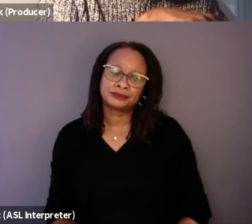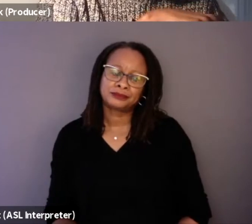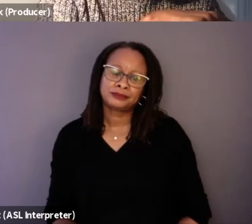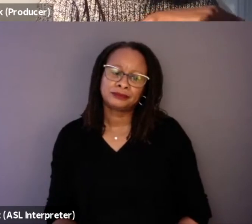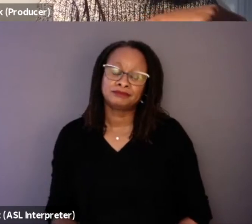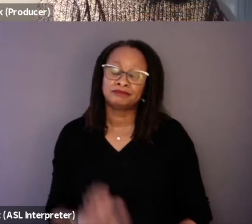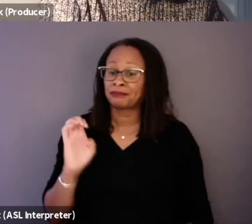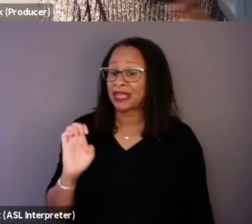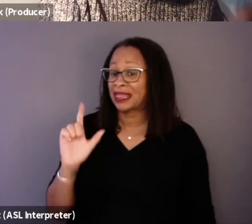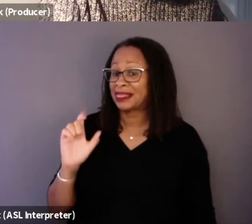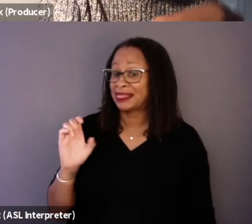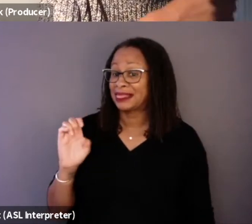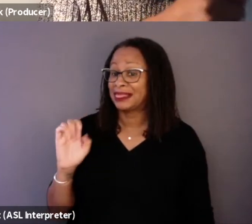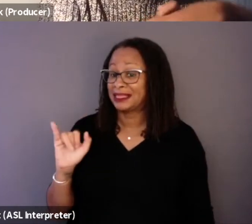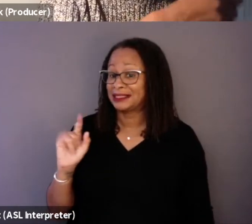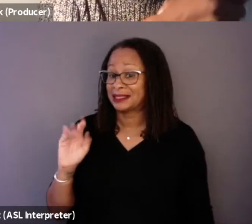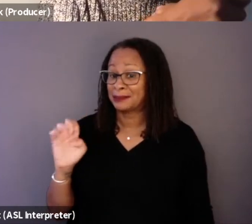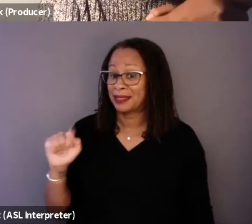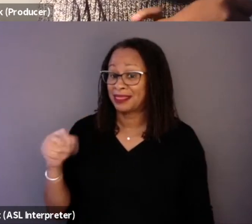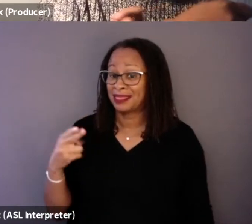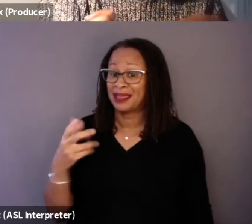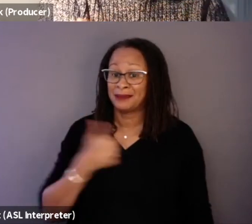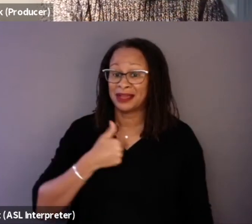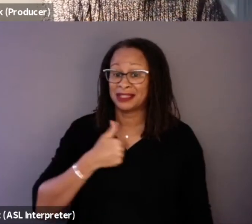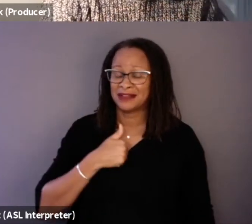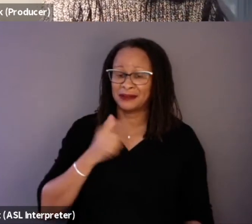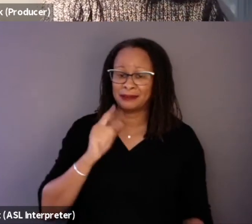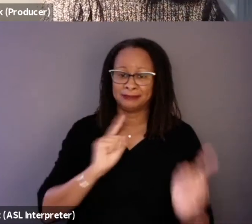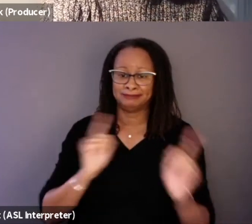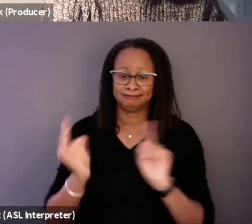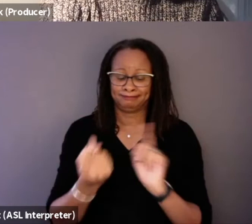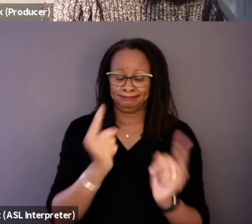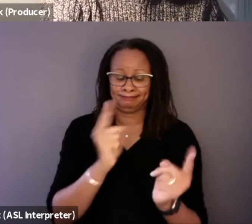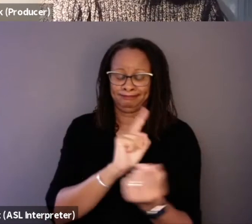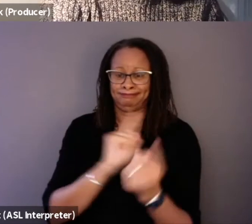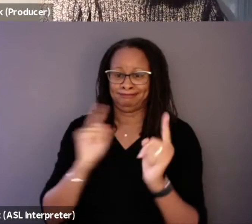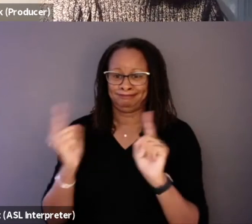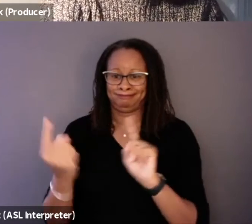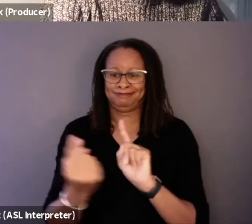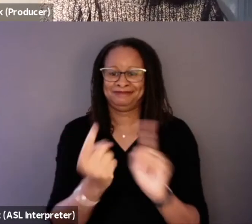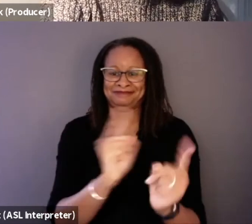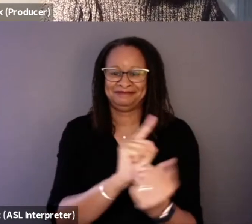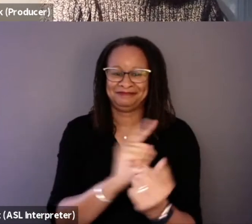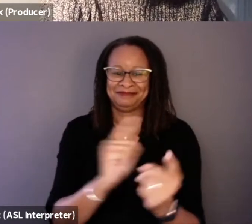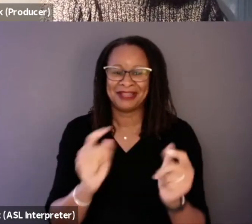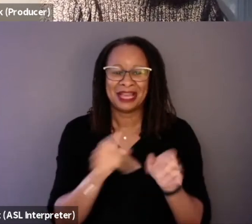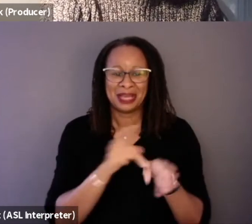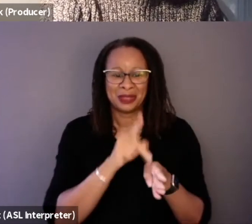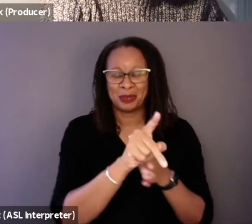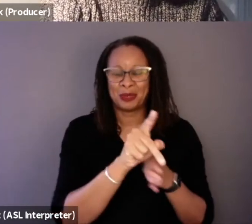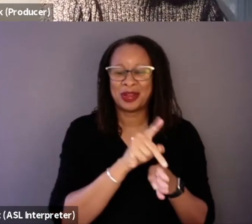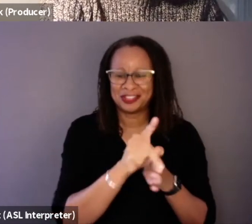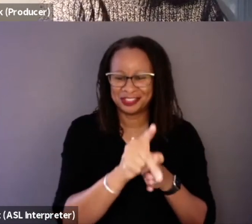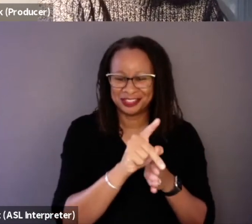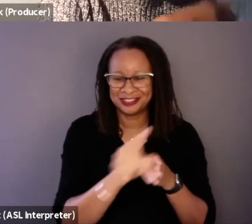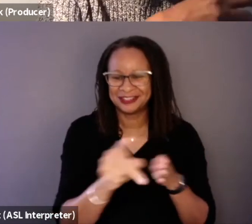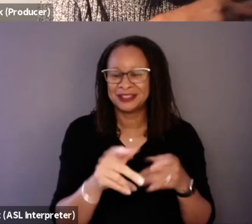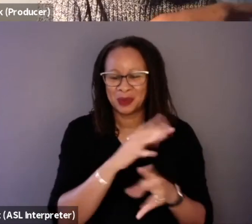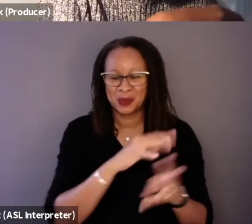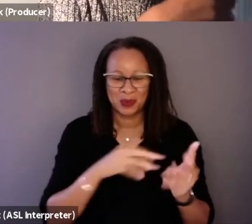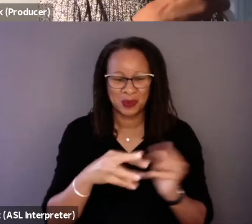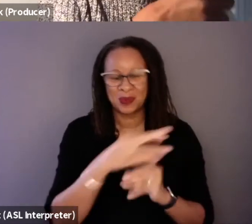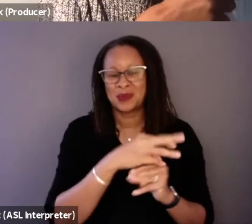Elizabeth and I had actually circled each other professionally, as is the case with this small documentary community,